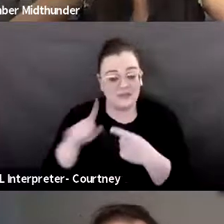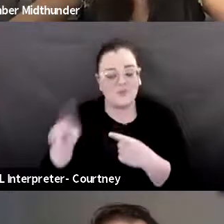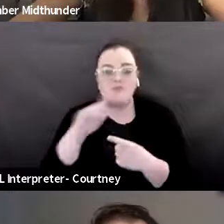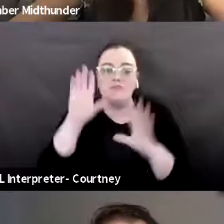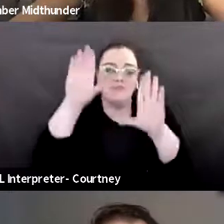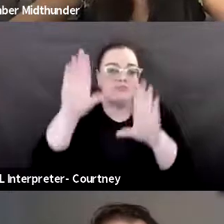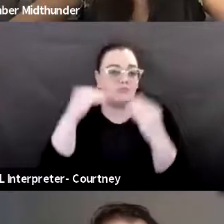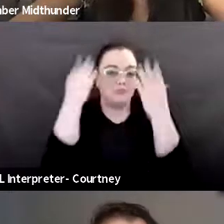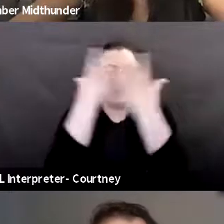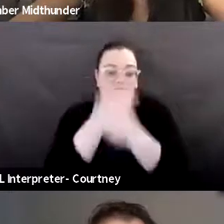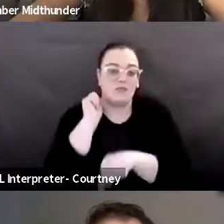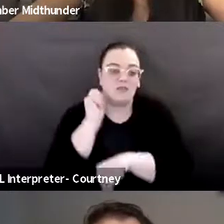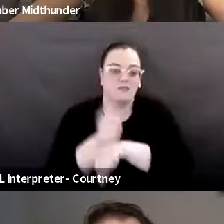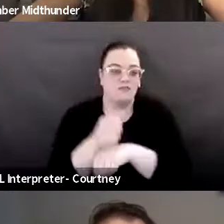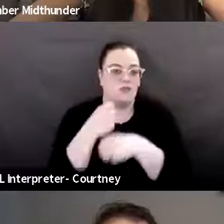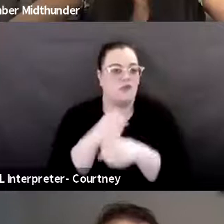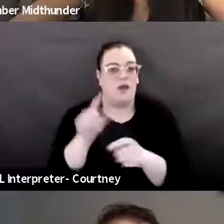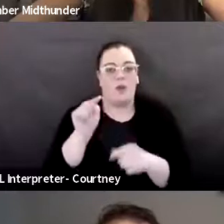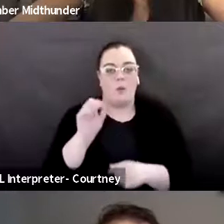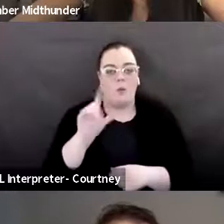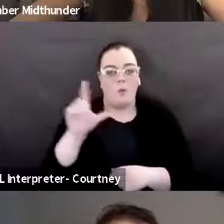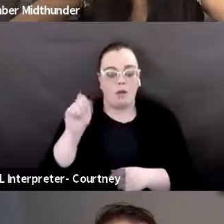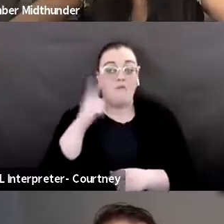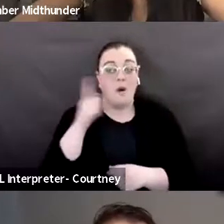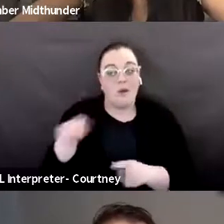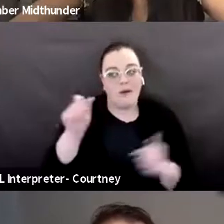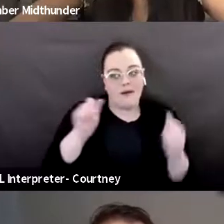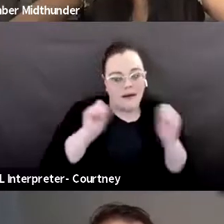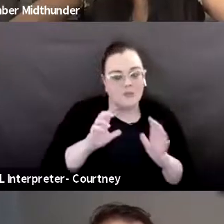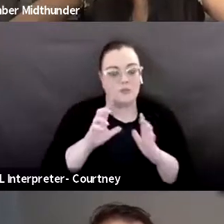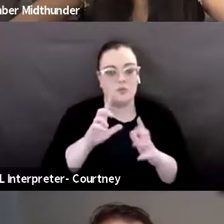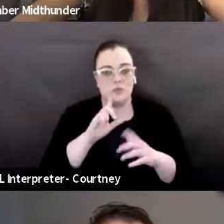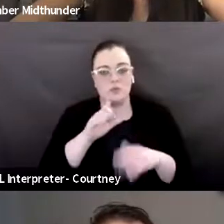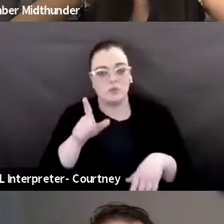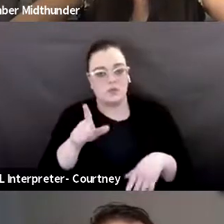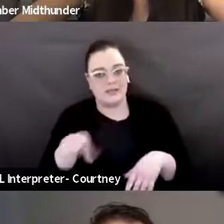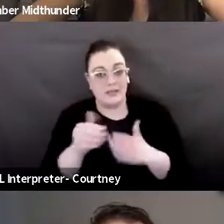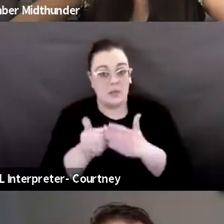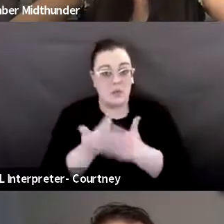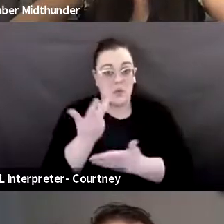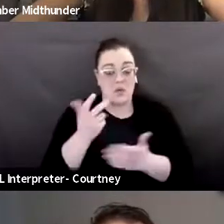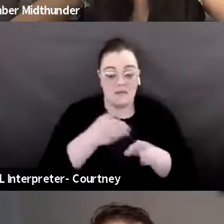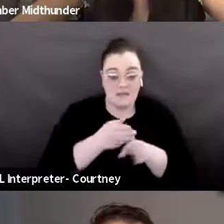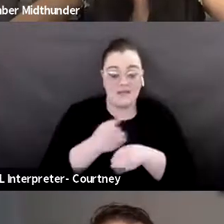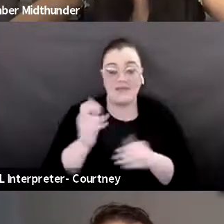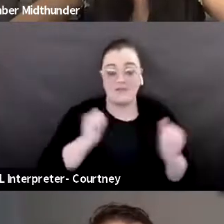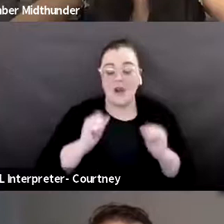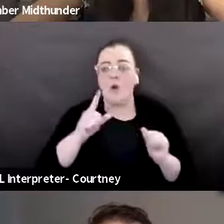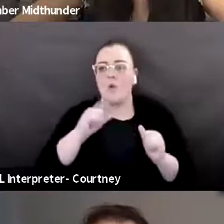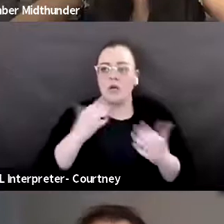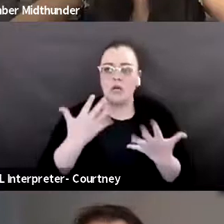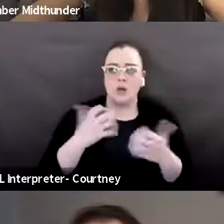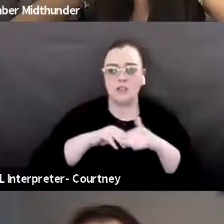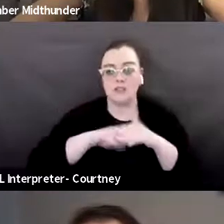created tools for actors so they can be, and for people who are new to it, who are just wanting to come into it, where they can